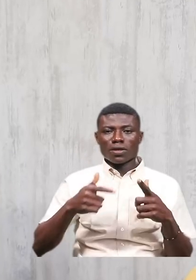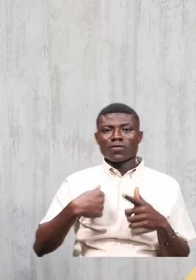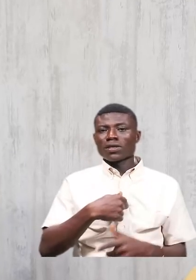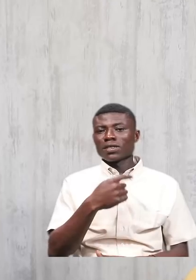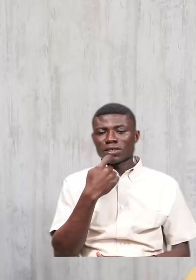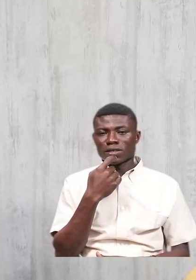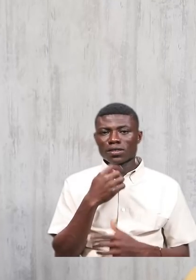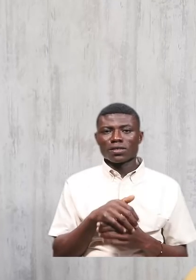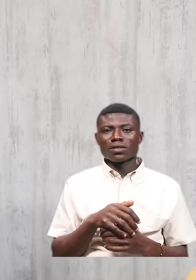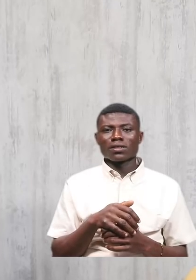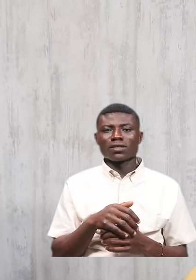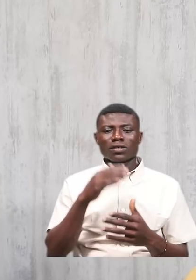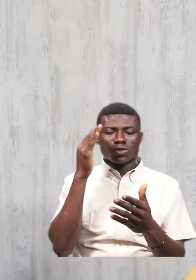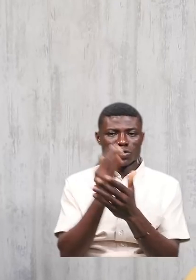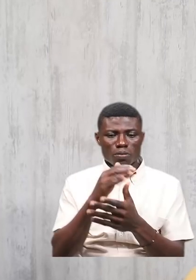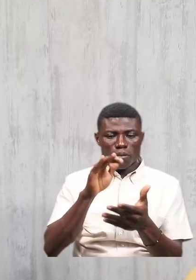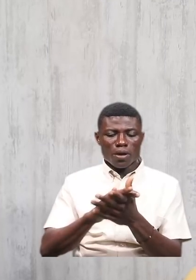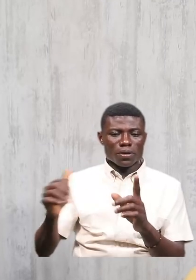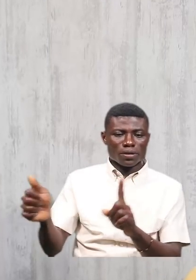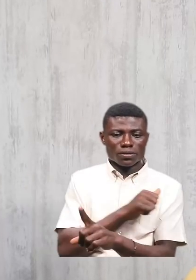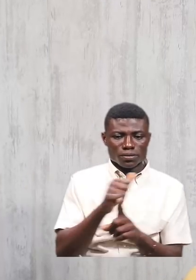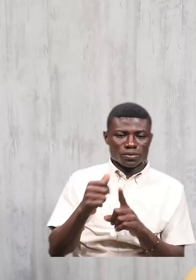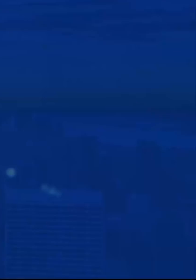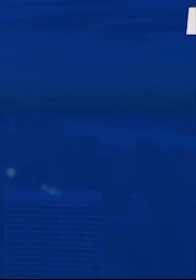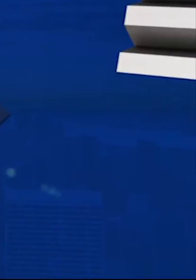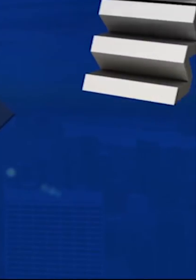stop marital abuse, ye papa.